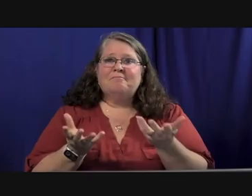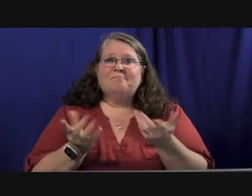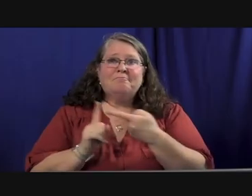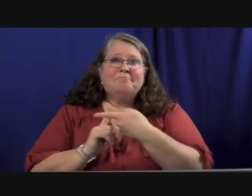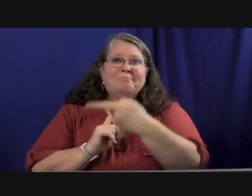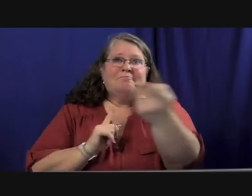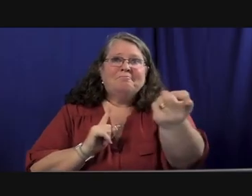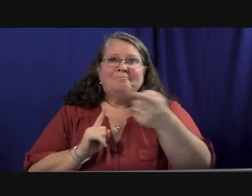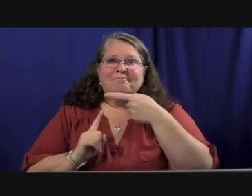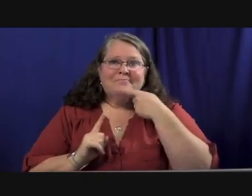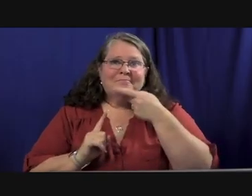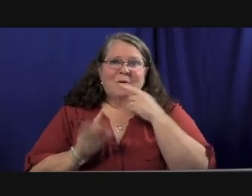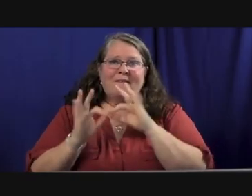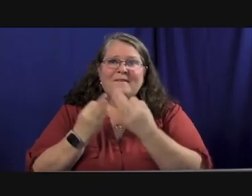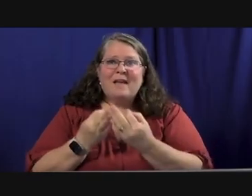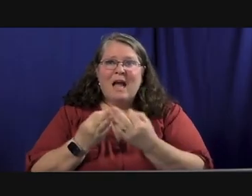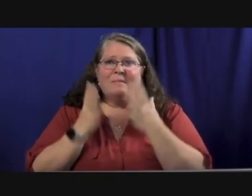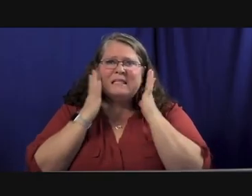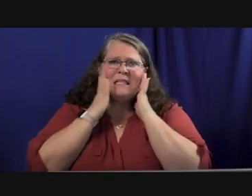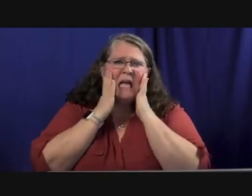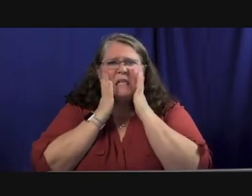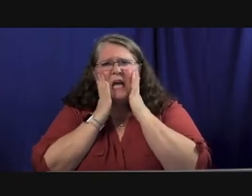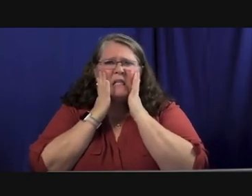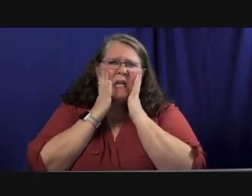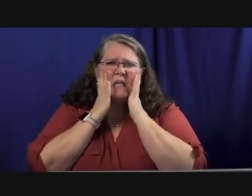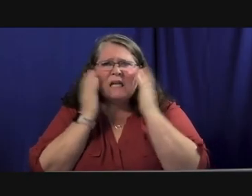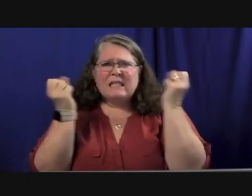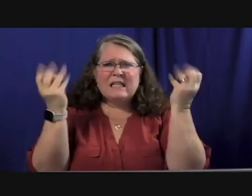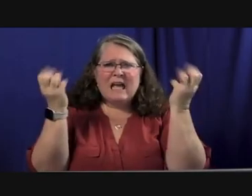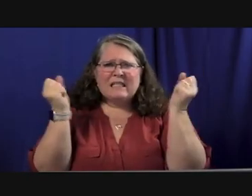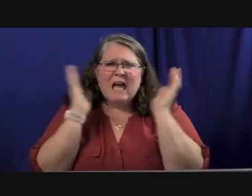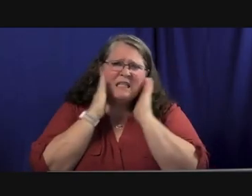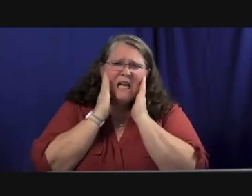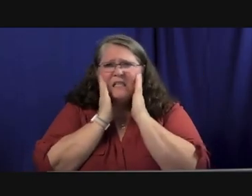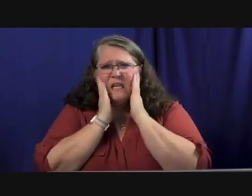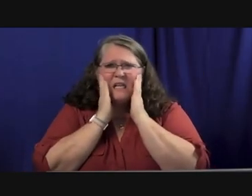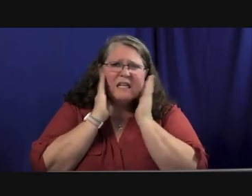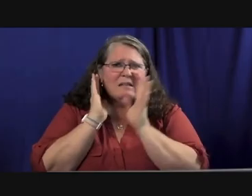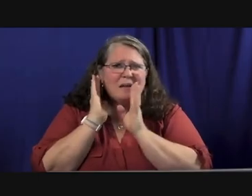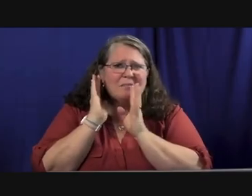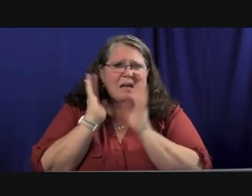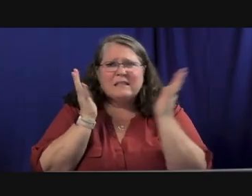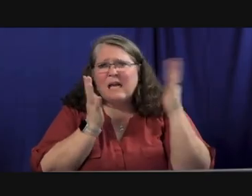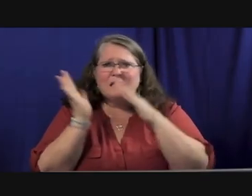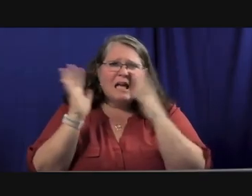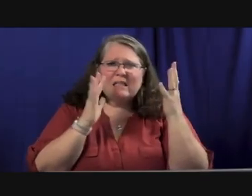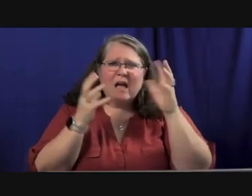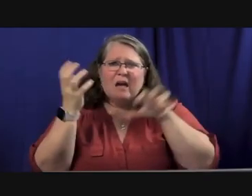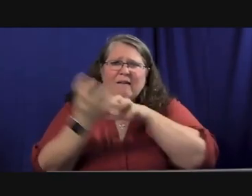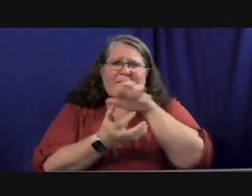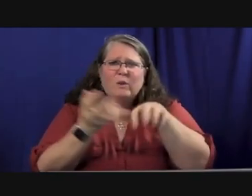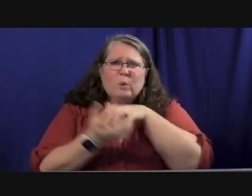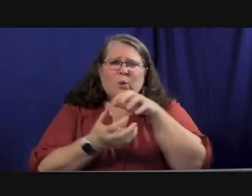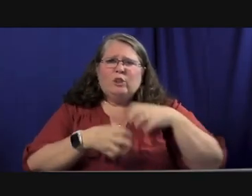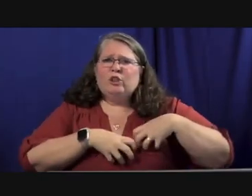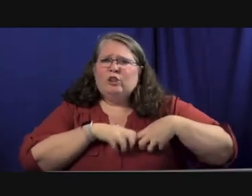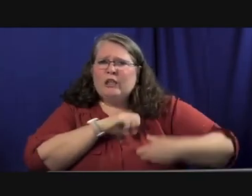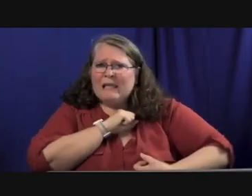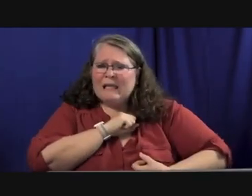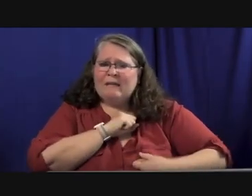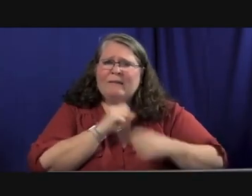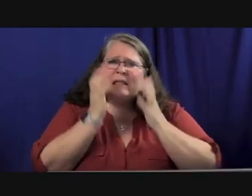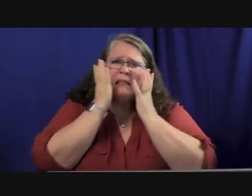deaf people are born to hearing family members. And so then, the hearing family members will speak,